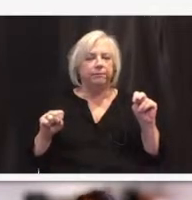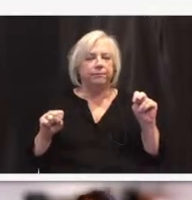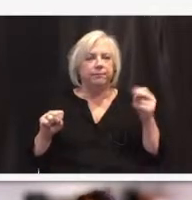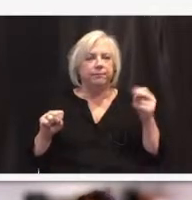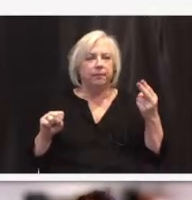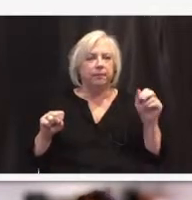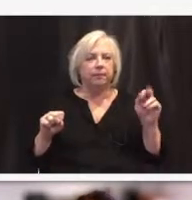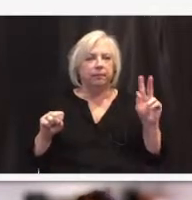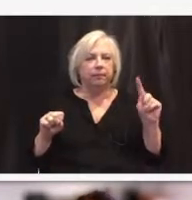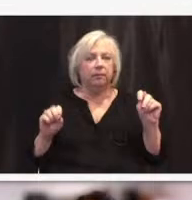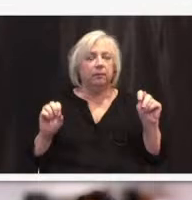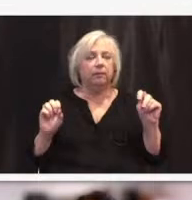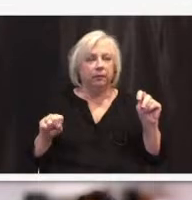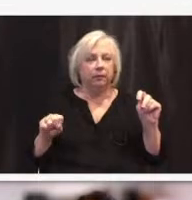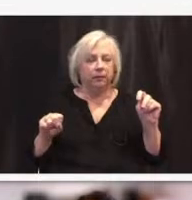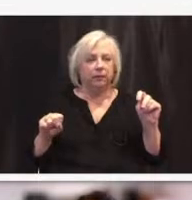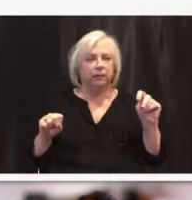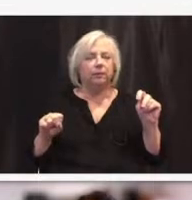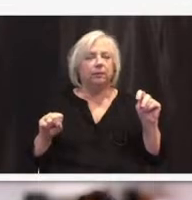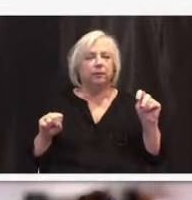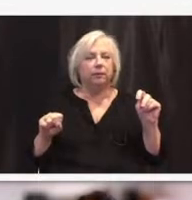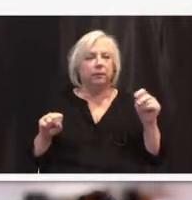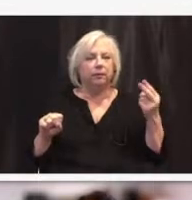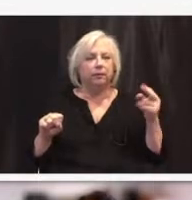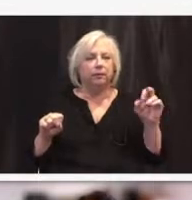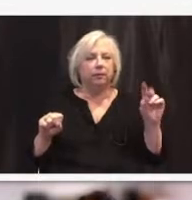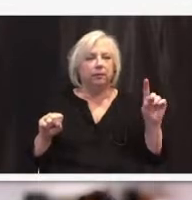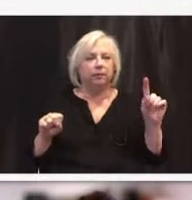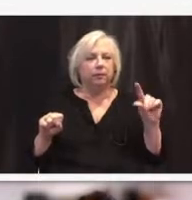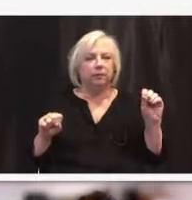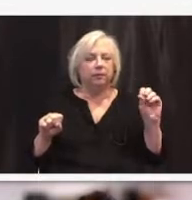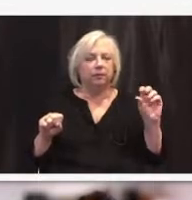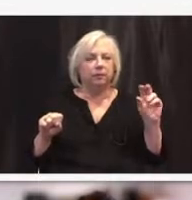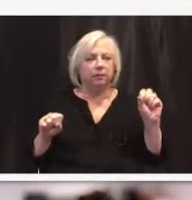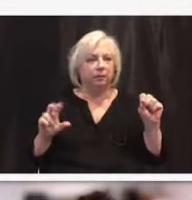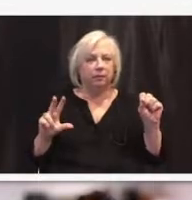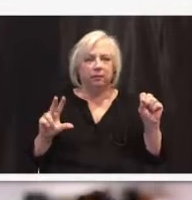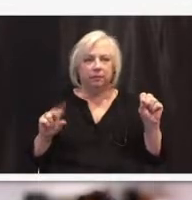Hart? Yes. Hodges? No.